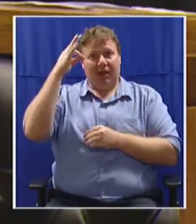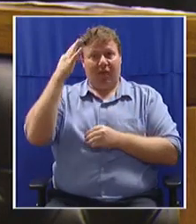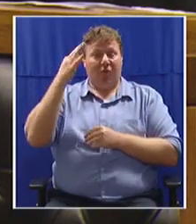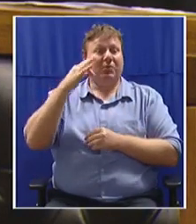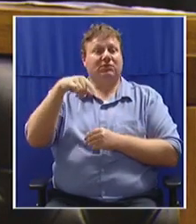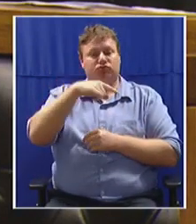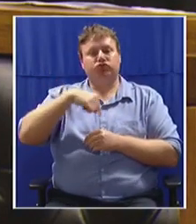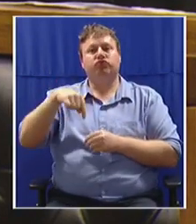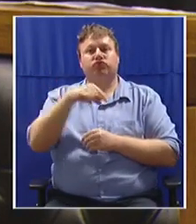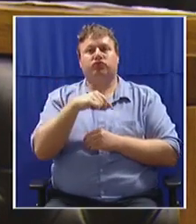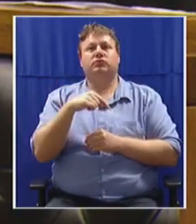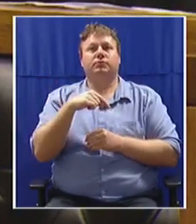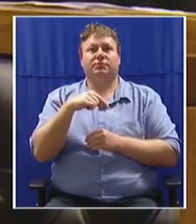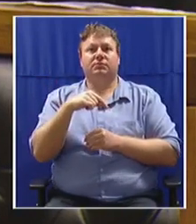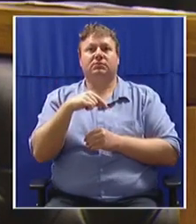come down